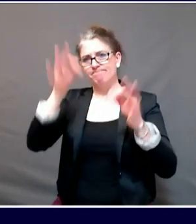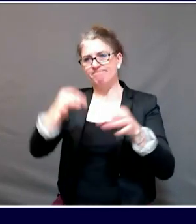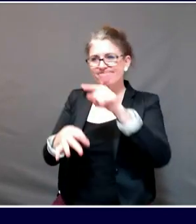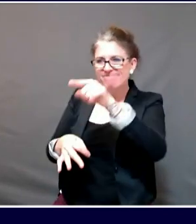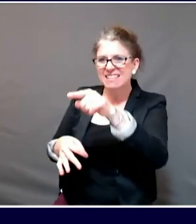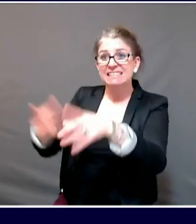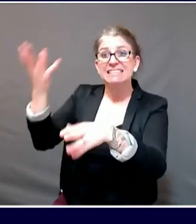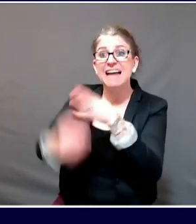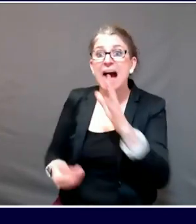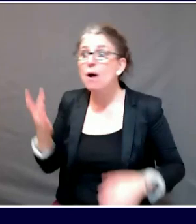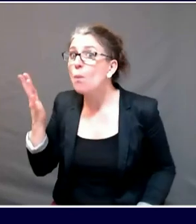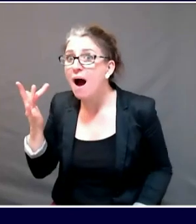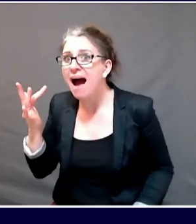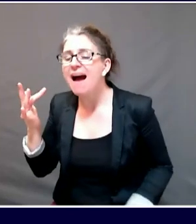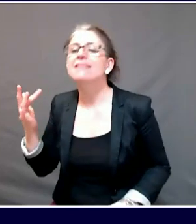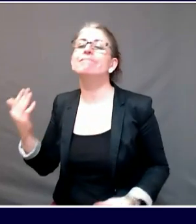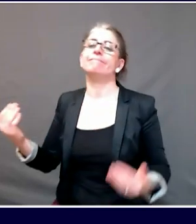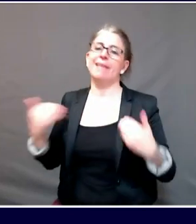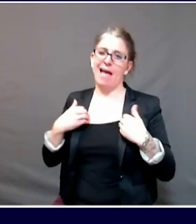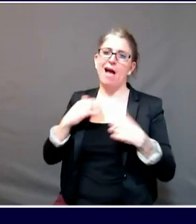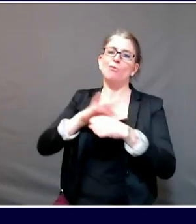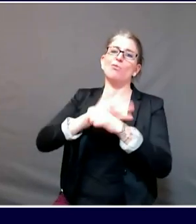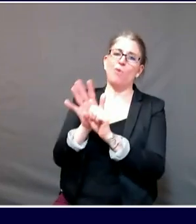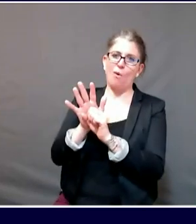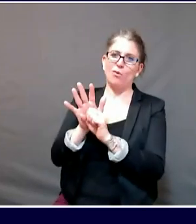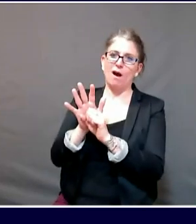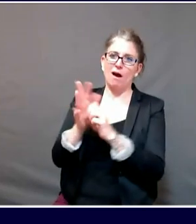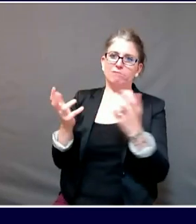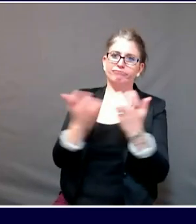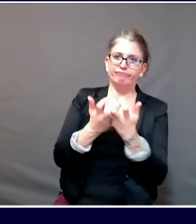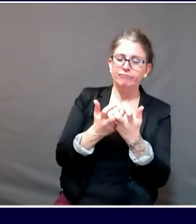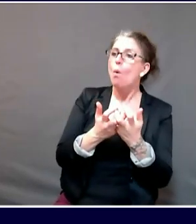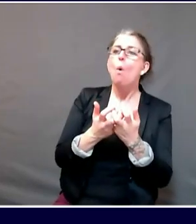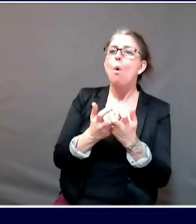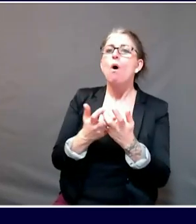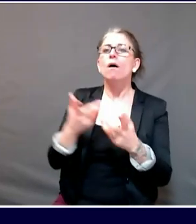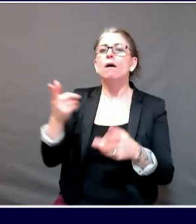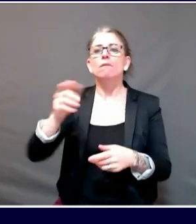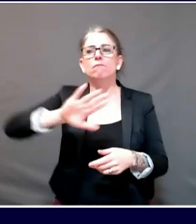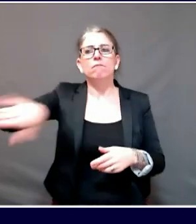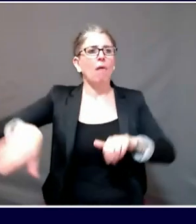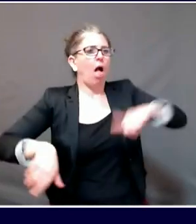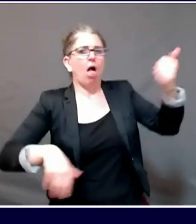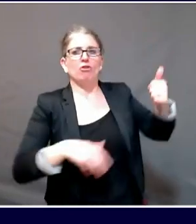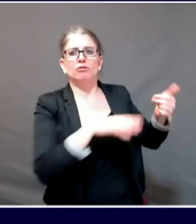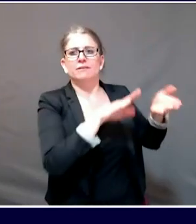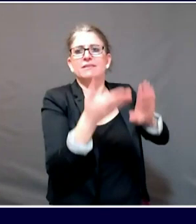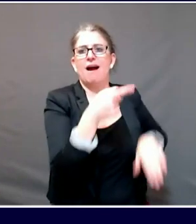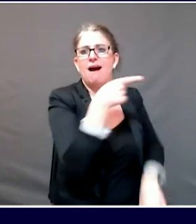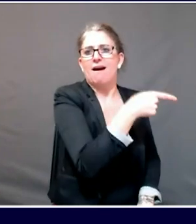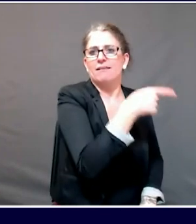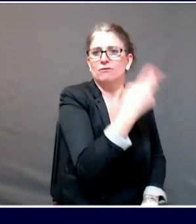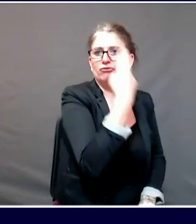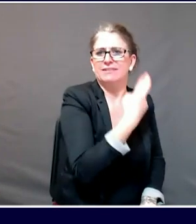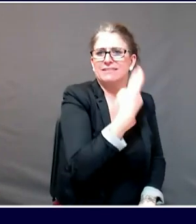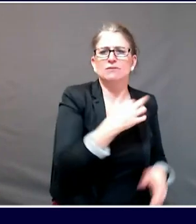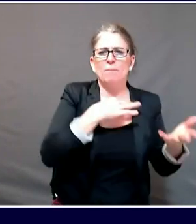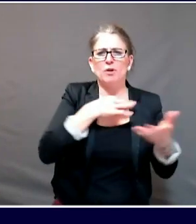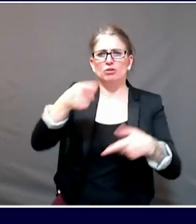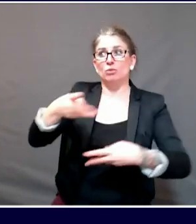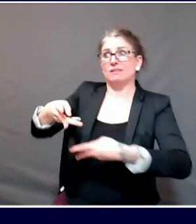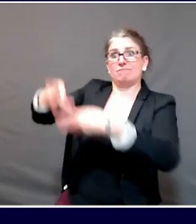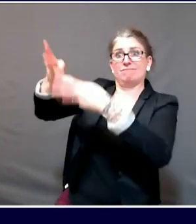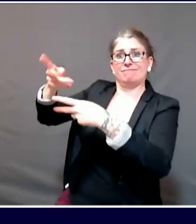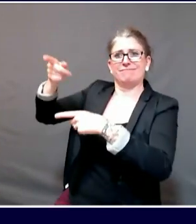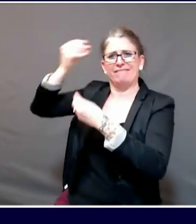for a death to show up in our database is, among other things, it has to be reported over to us. It can take providers a number